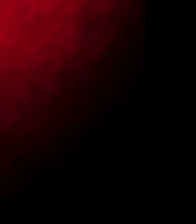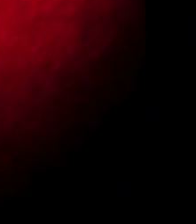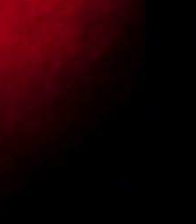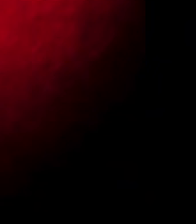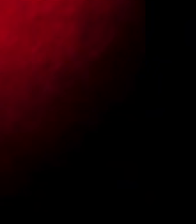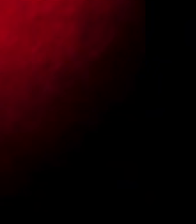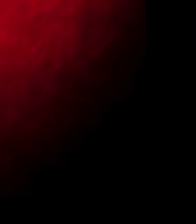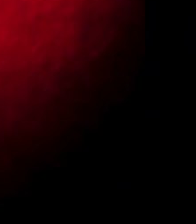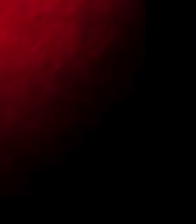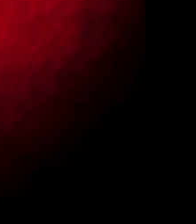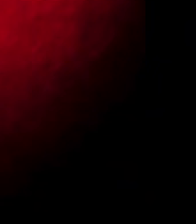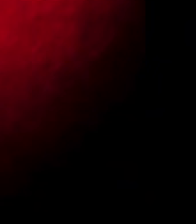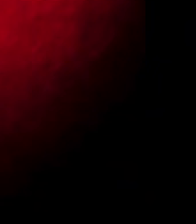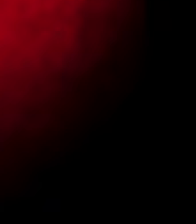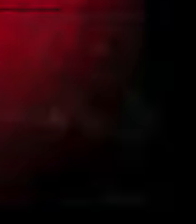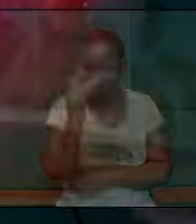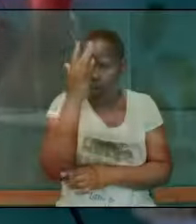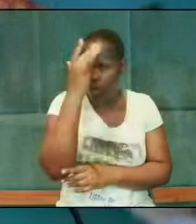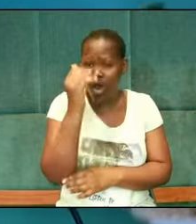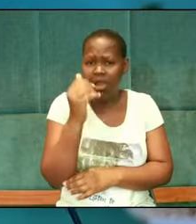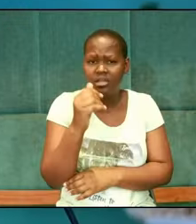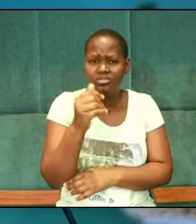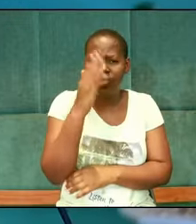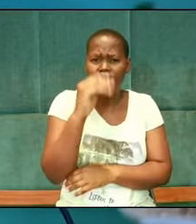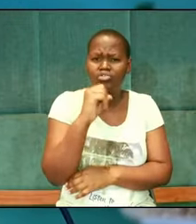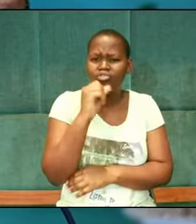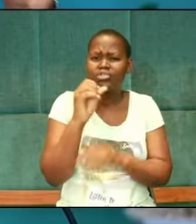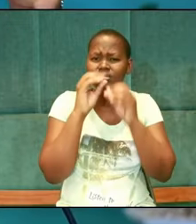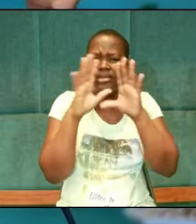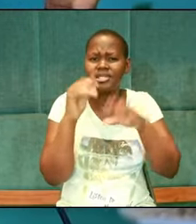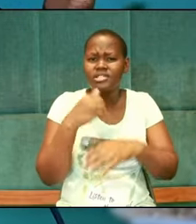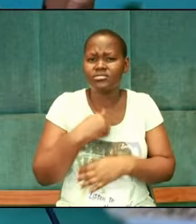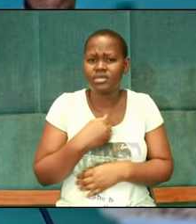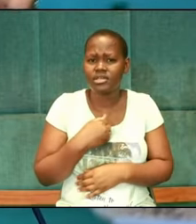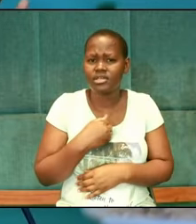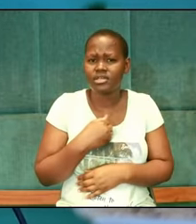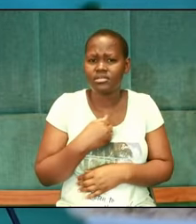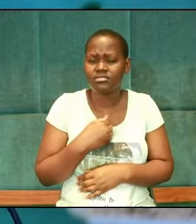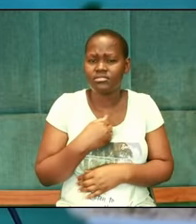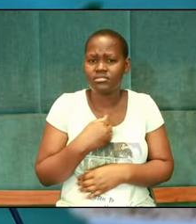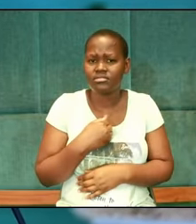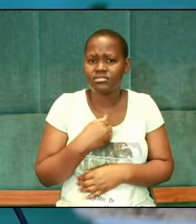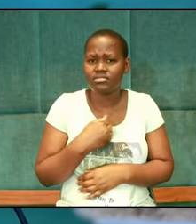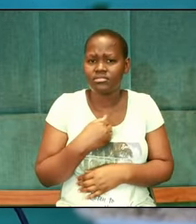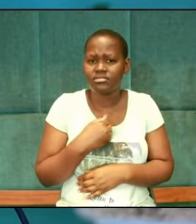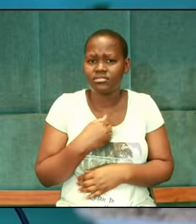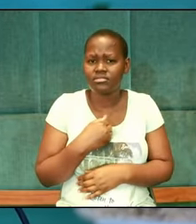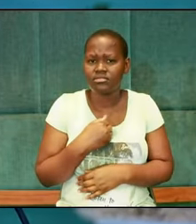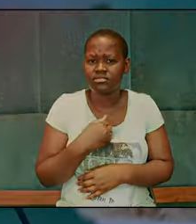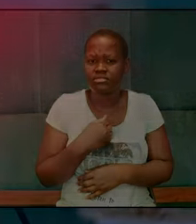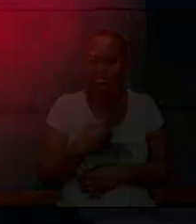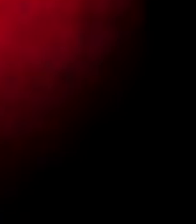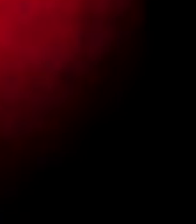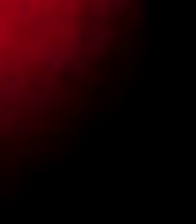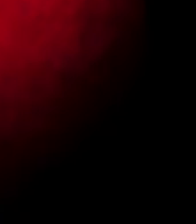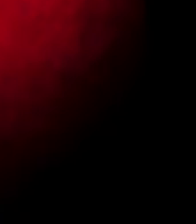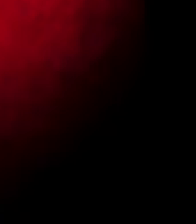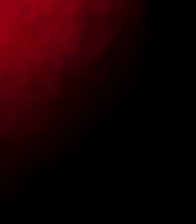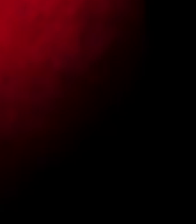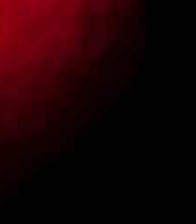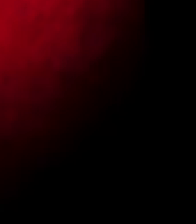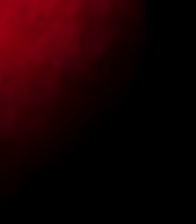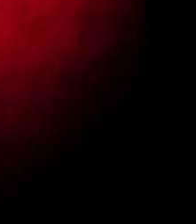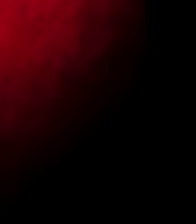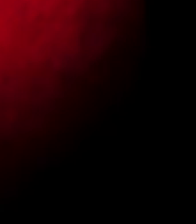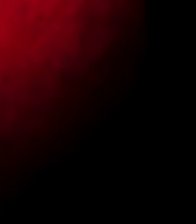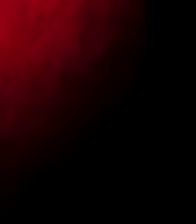Why? Why is God not blessing me? And this was what the men in Israel were asking. And God said, it's because the Lord